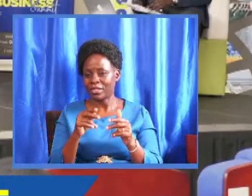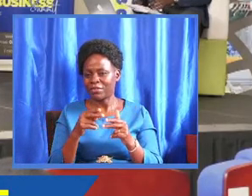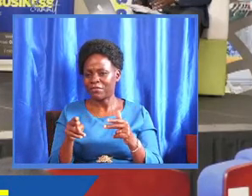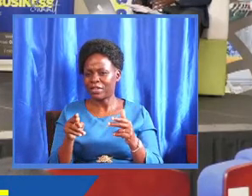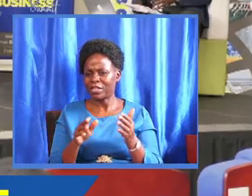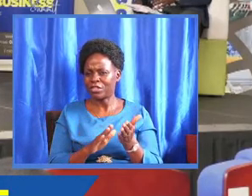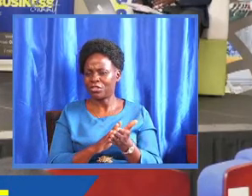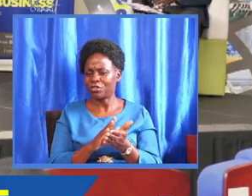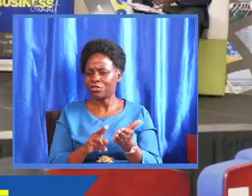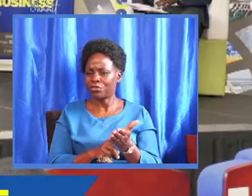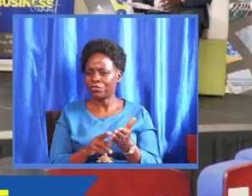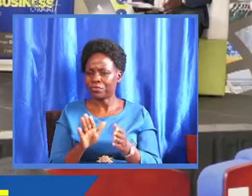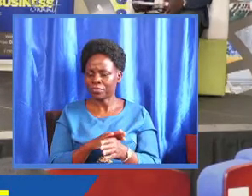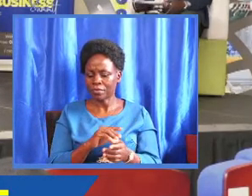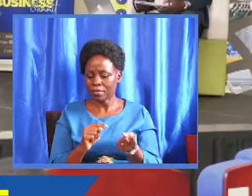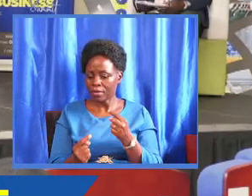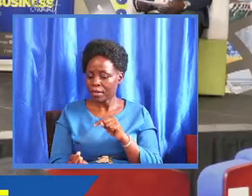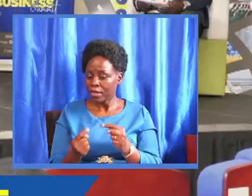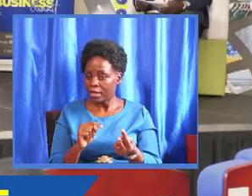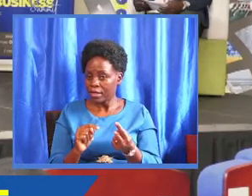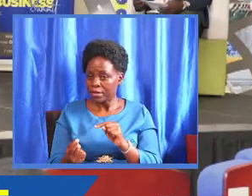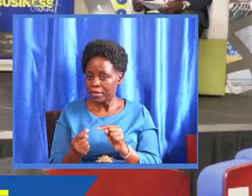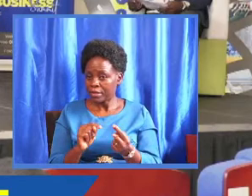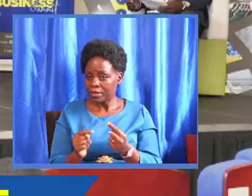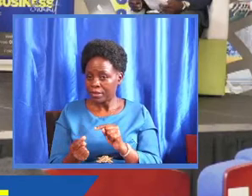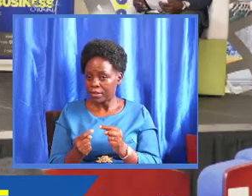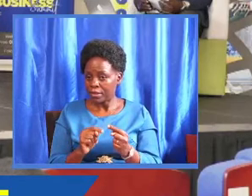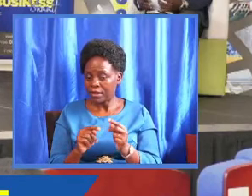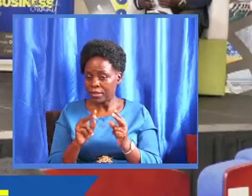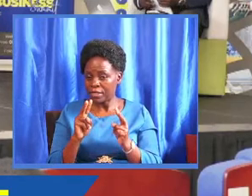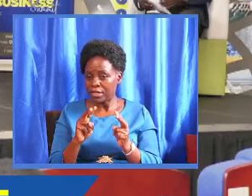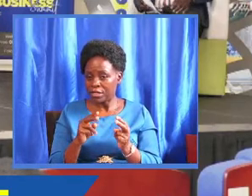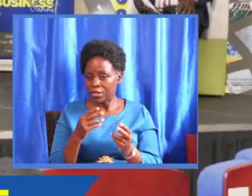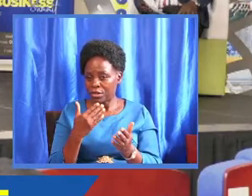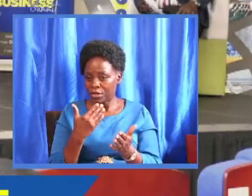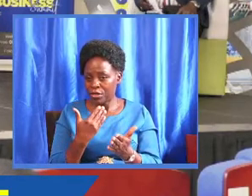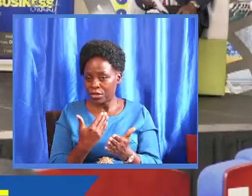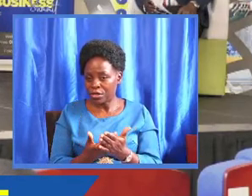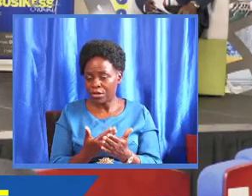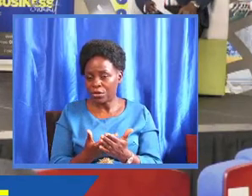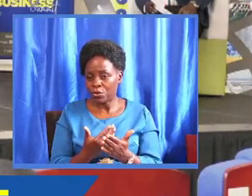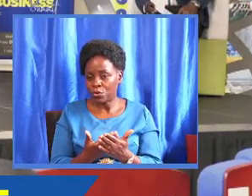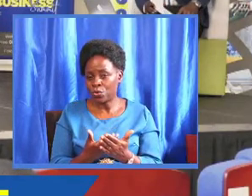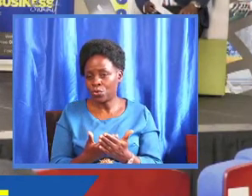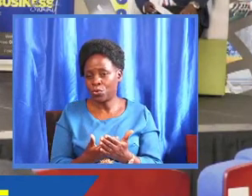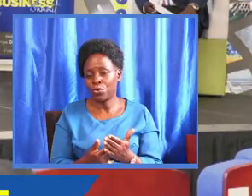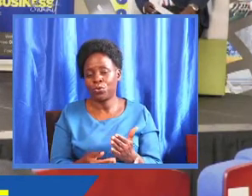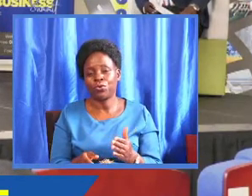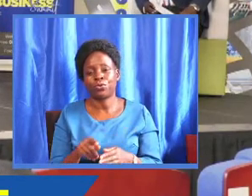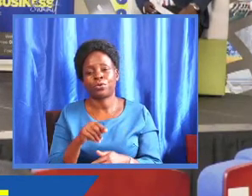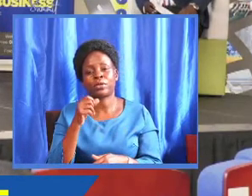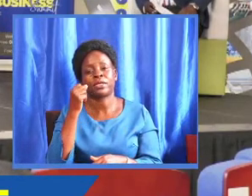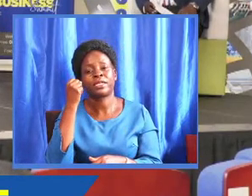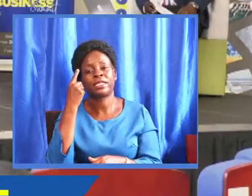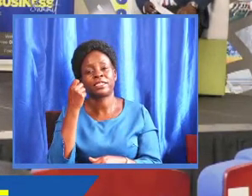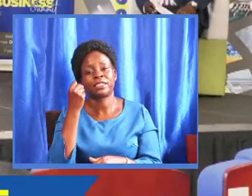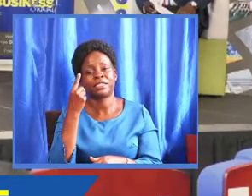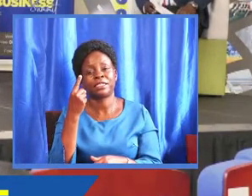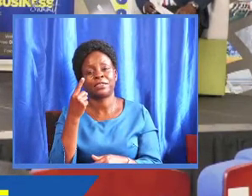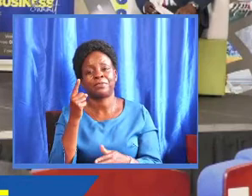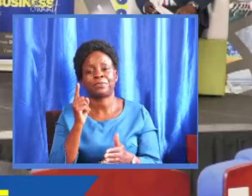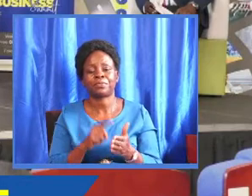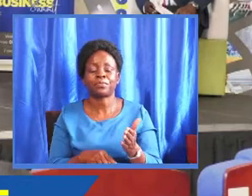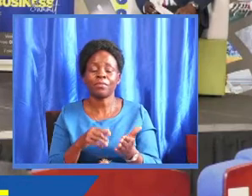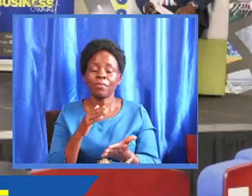useful discussions and sessions that are very good because, you know, the public gets to really understand what happens in the